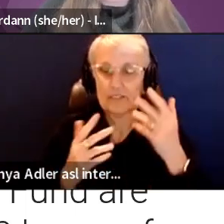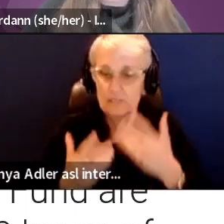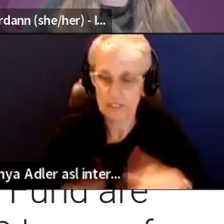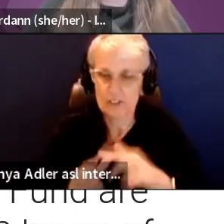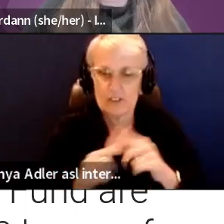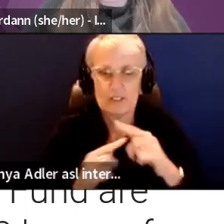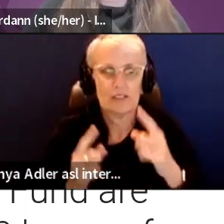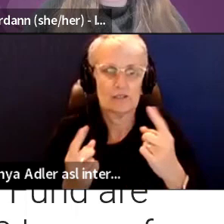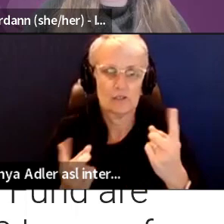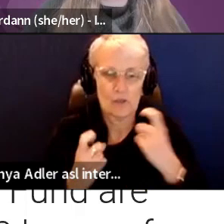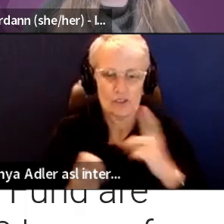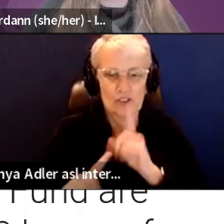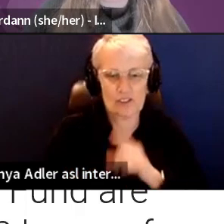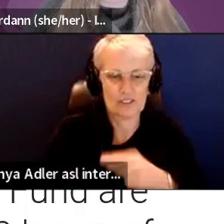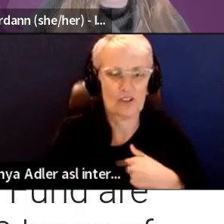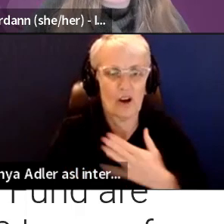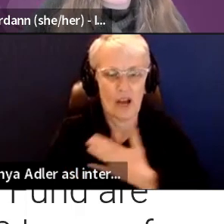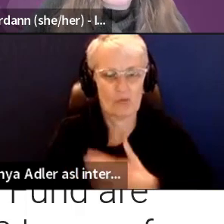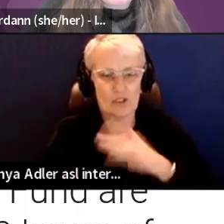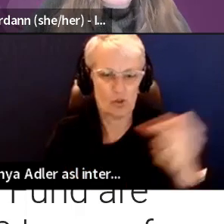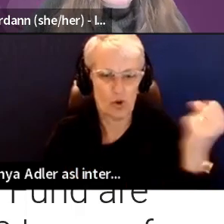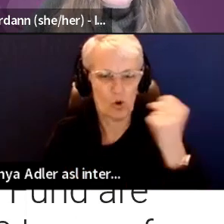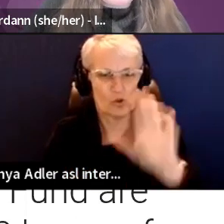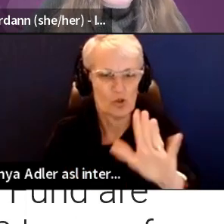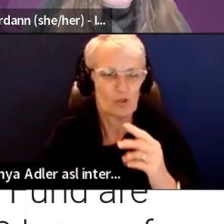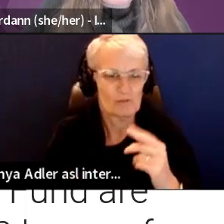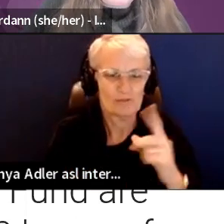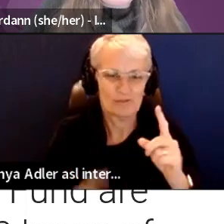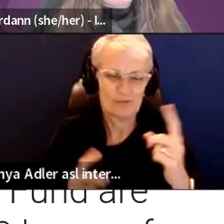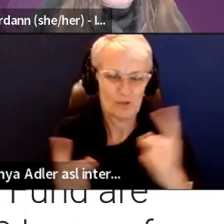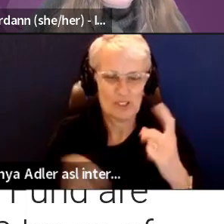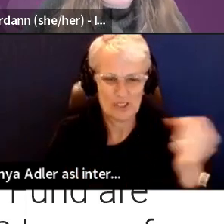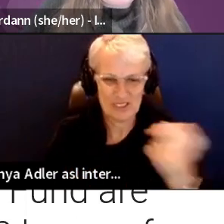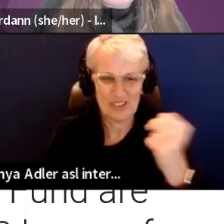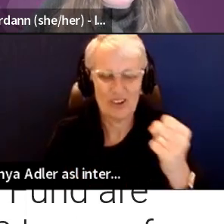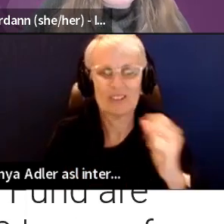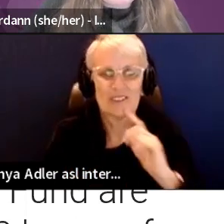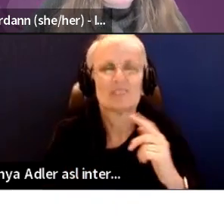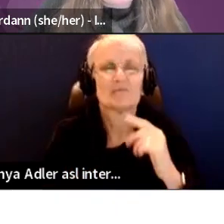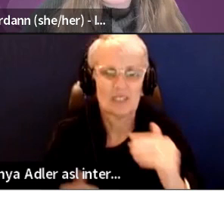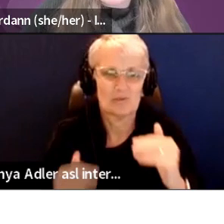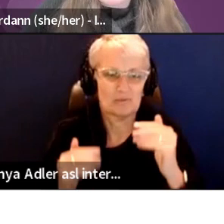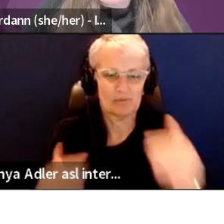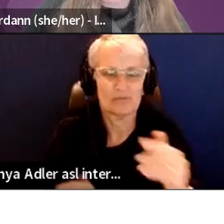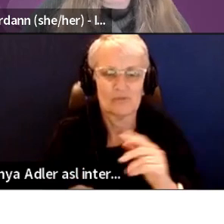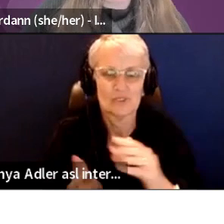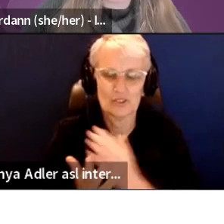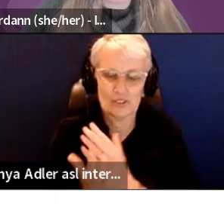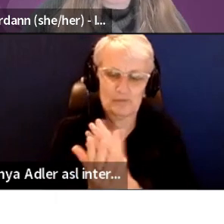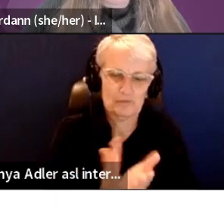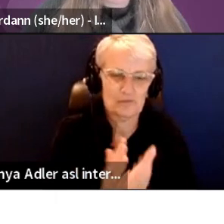after. So appreciate everyone holding their questions until that period and during the second